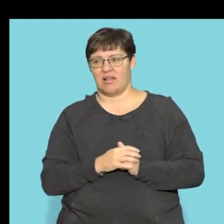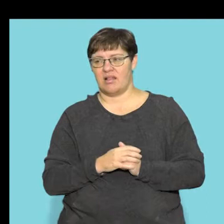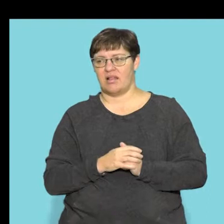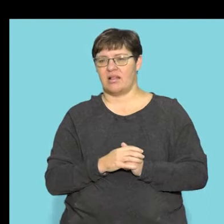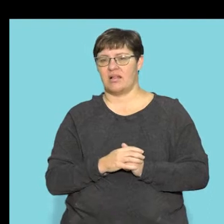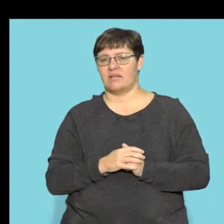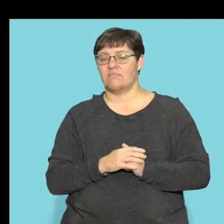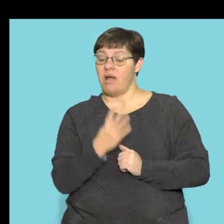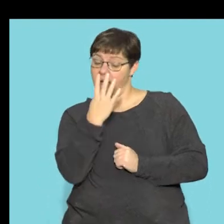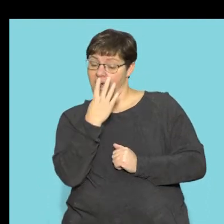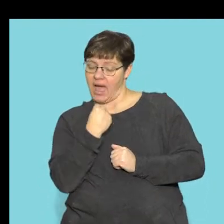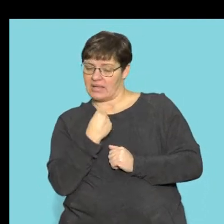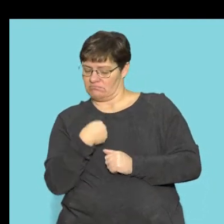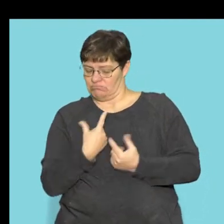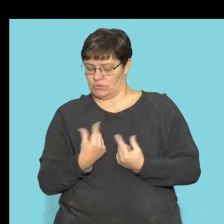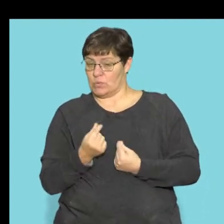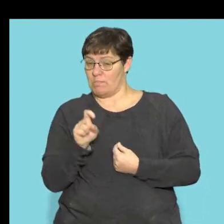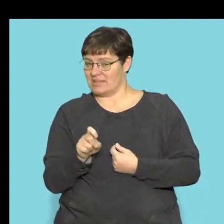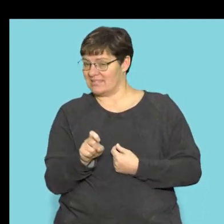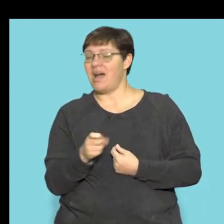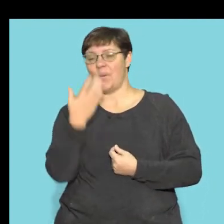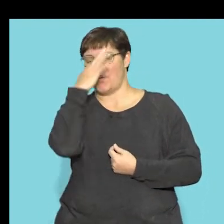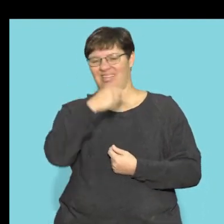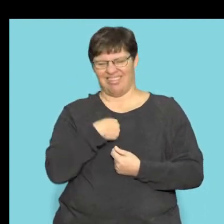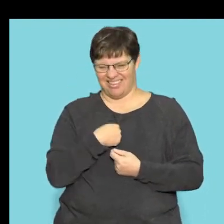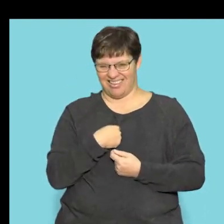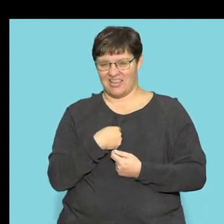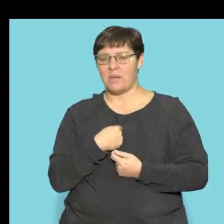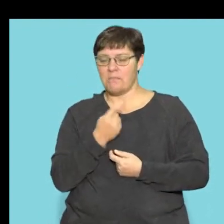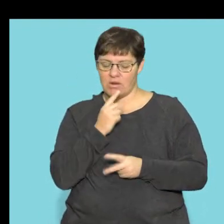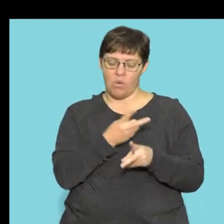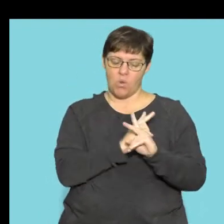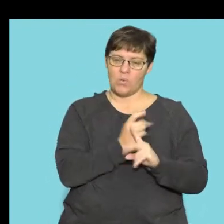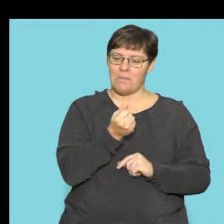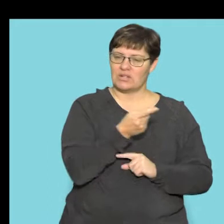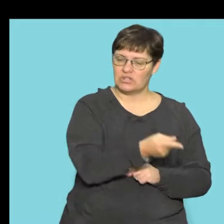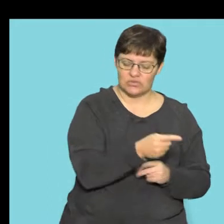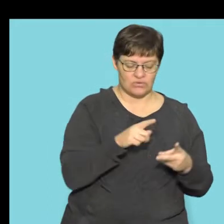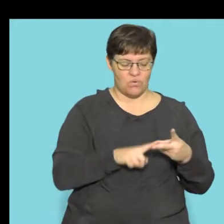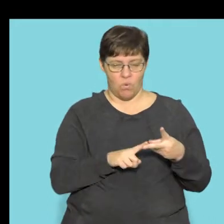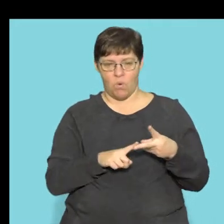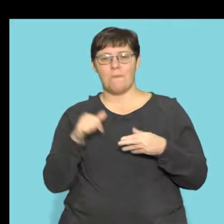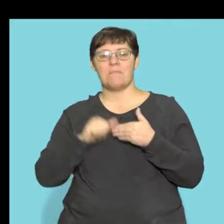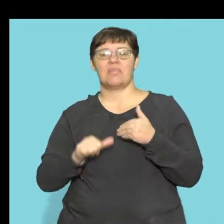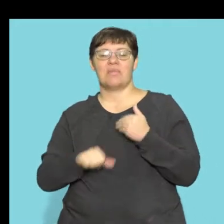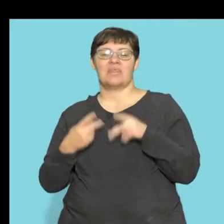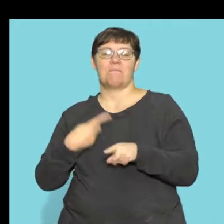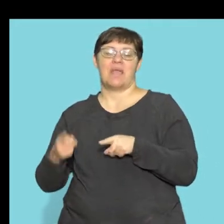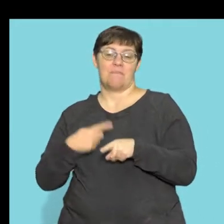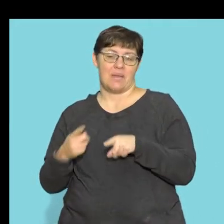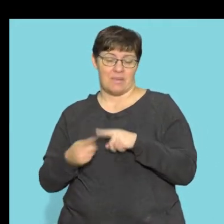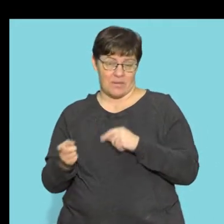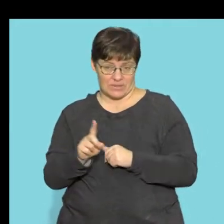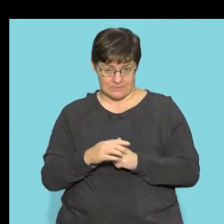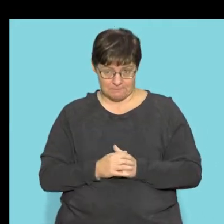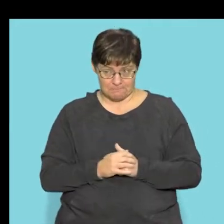what they might ask you to do, right? It might be, what is the loan amount, or or what is the monthly payment for this